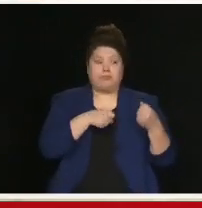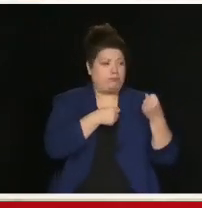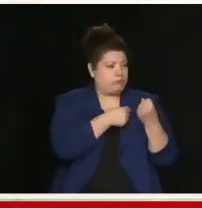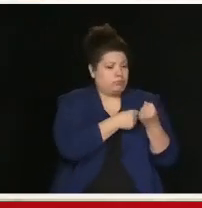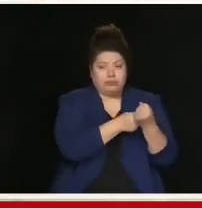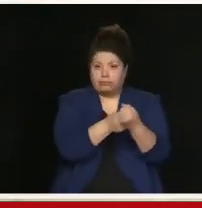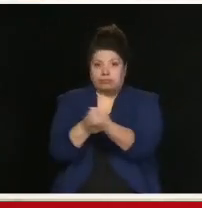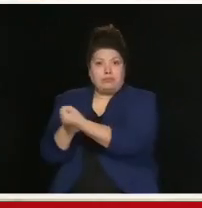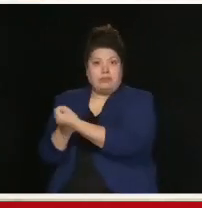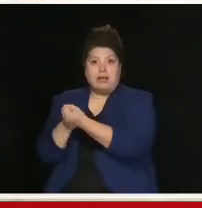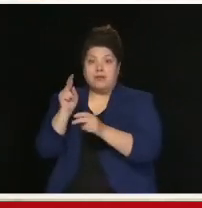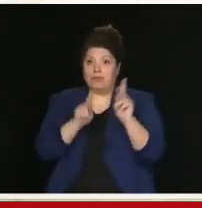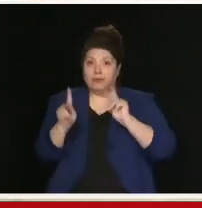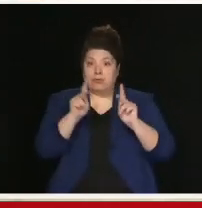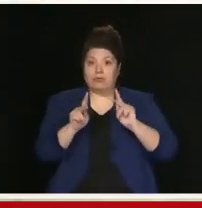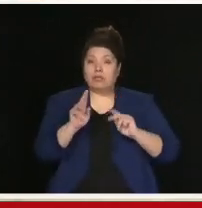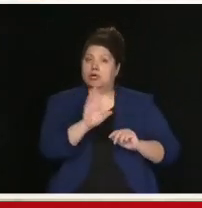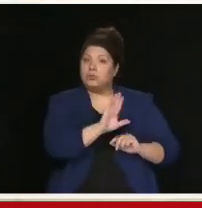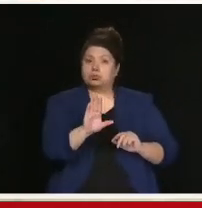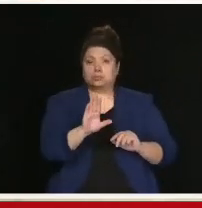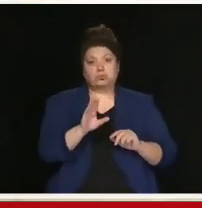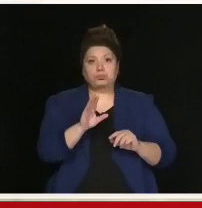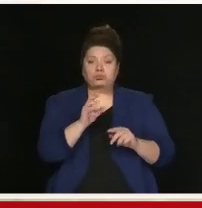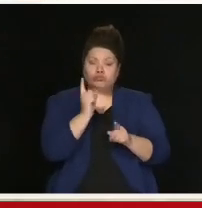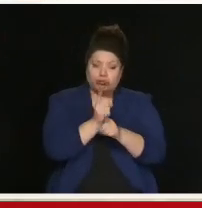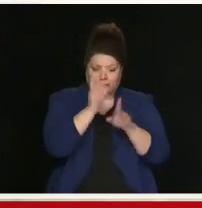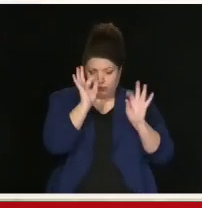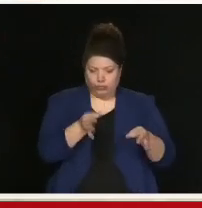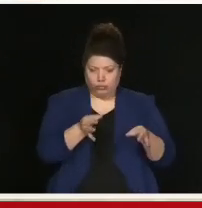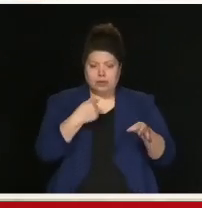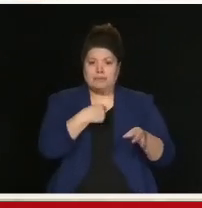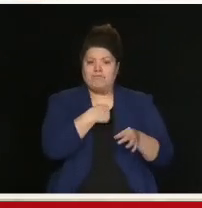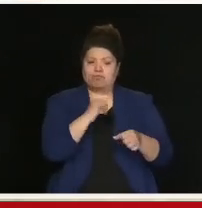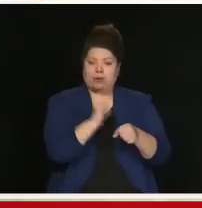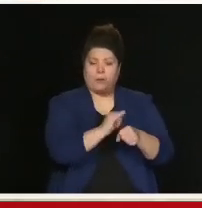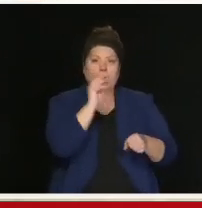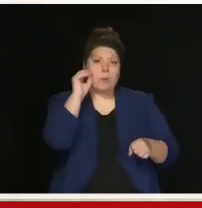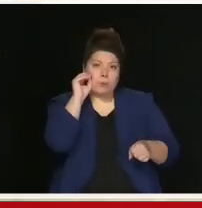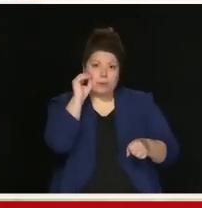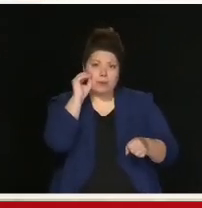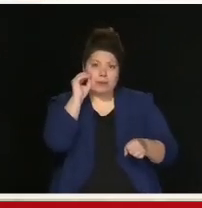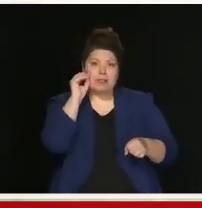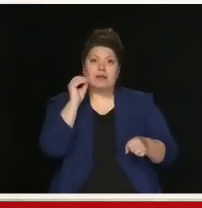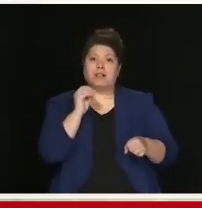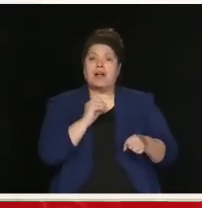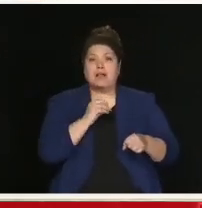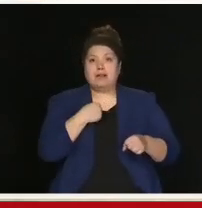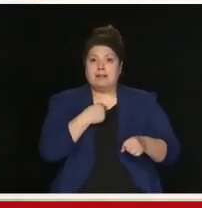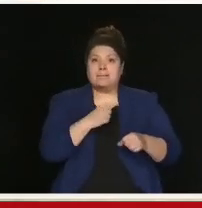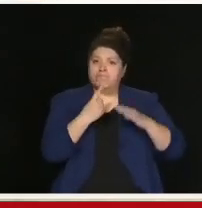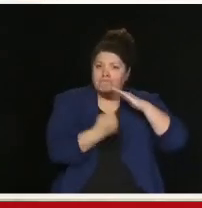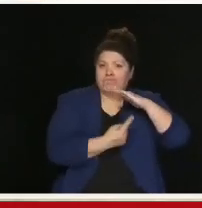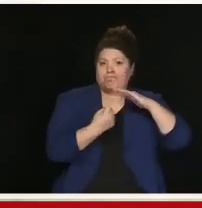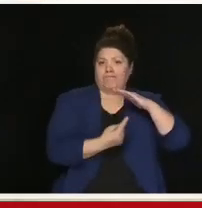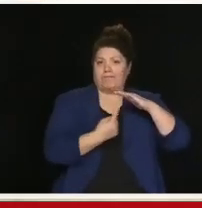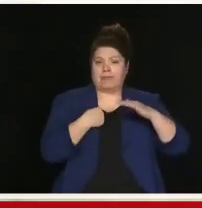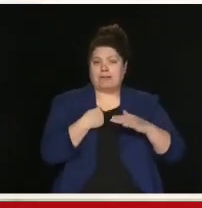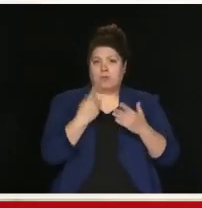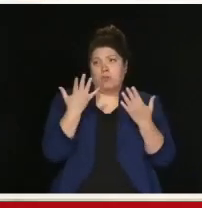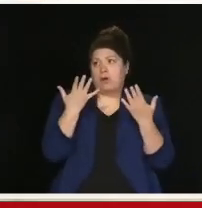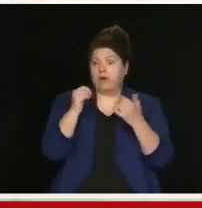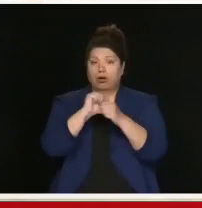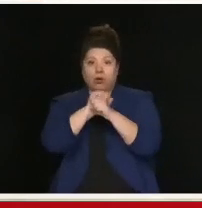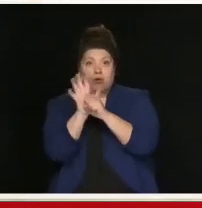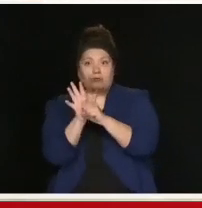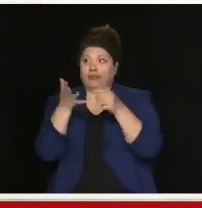to take the right decision and stay home and wait for this crisis to get through. This is the